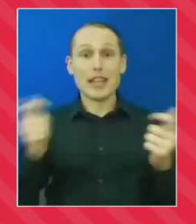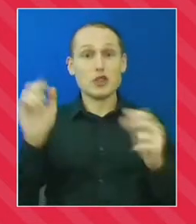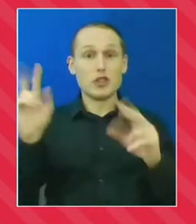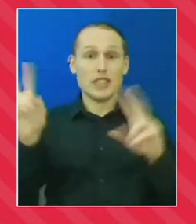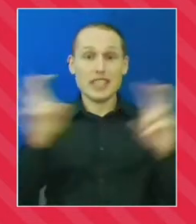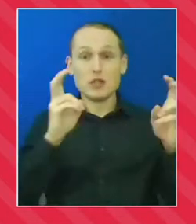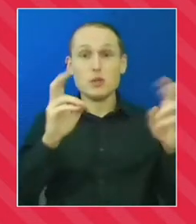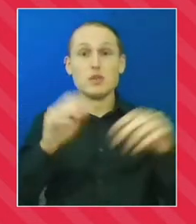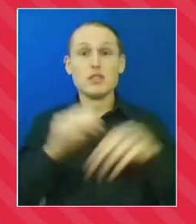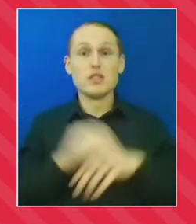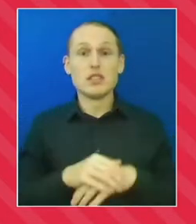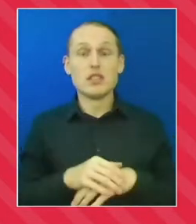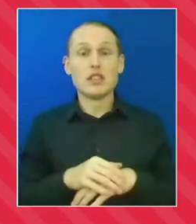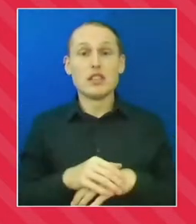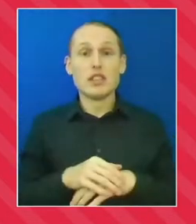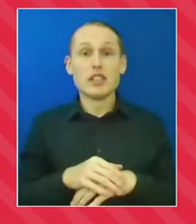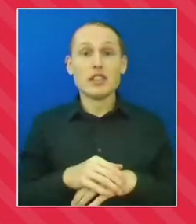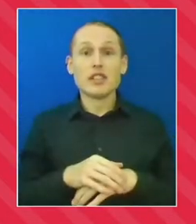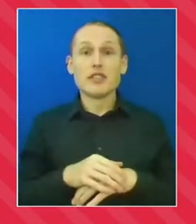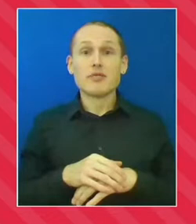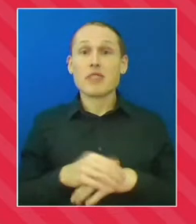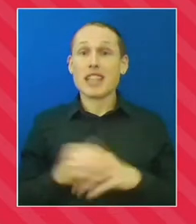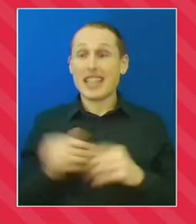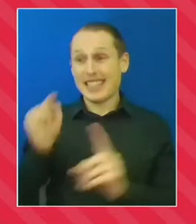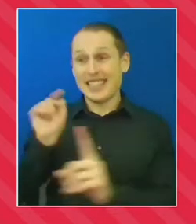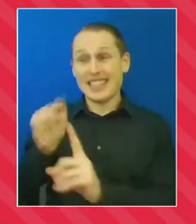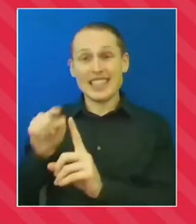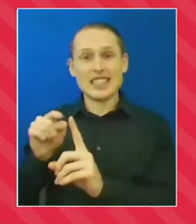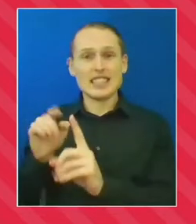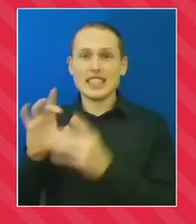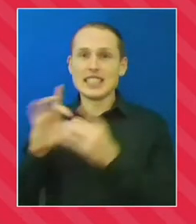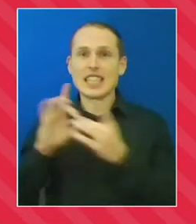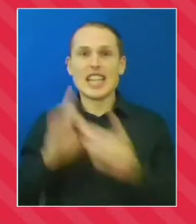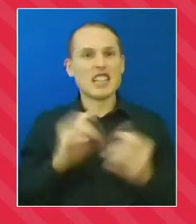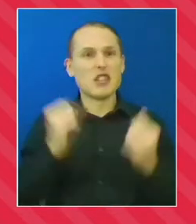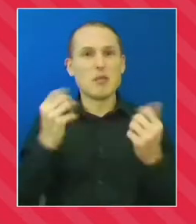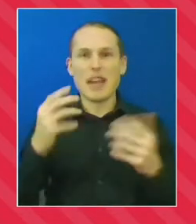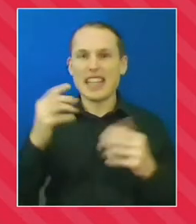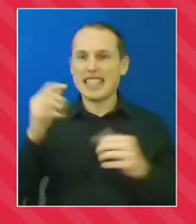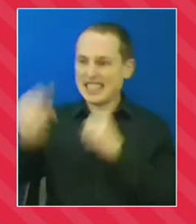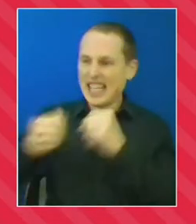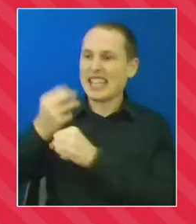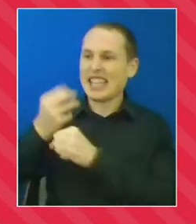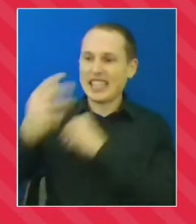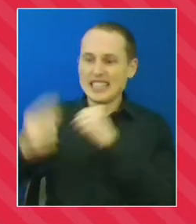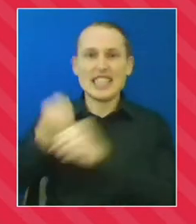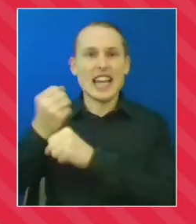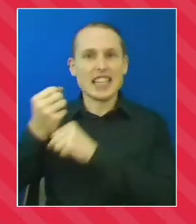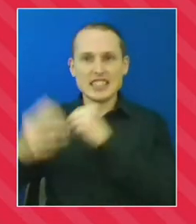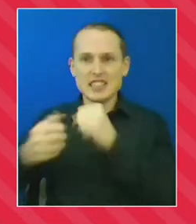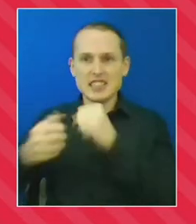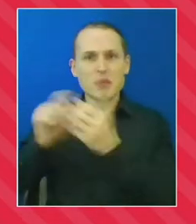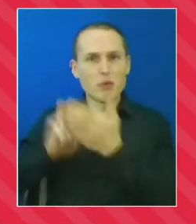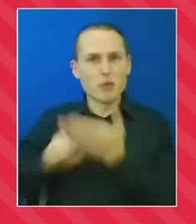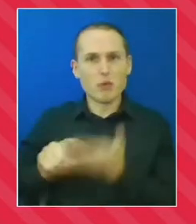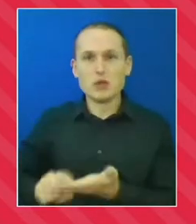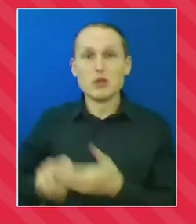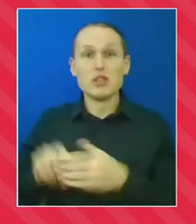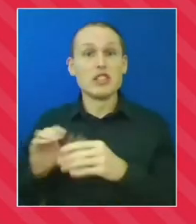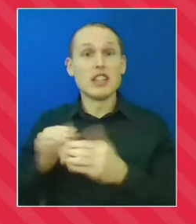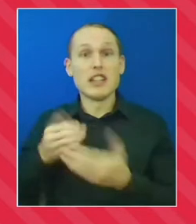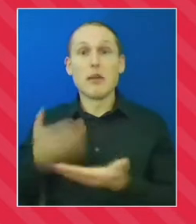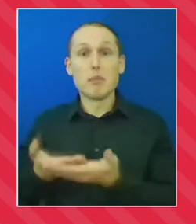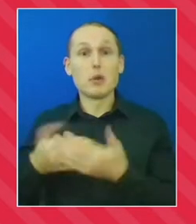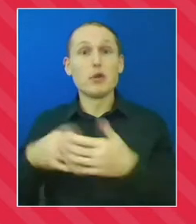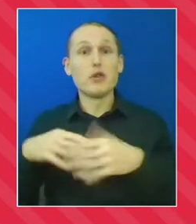are associated with decades of structural limitations to retail food outlets that sell healthy food, and they are rooted in systemic